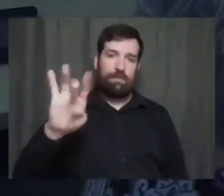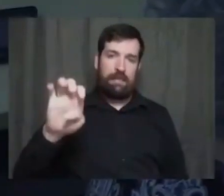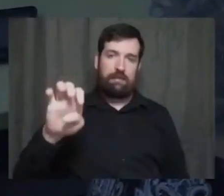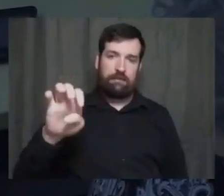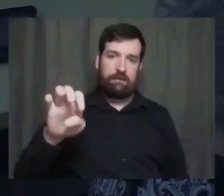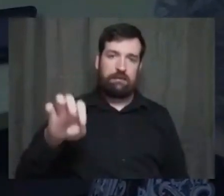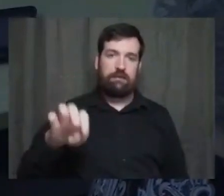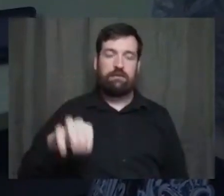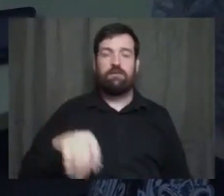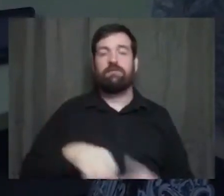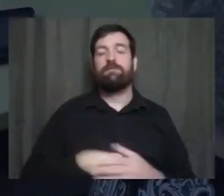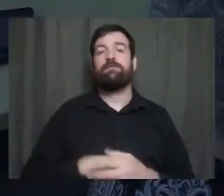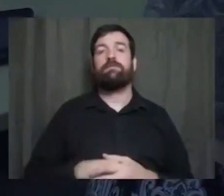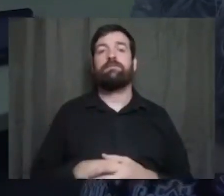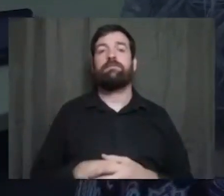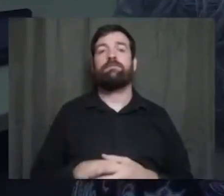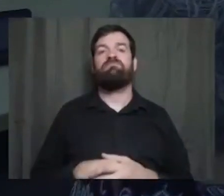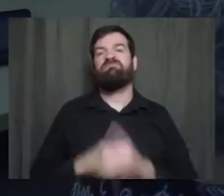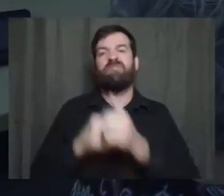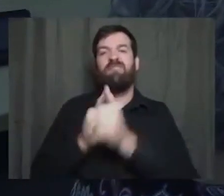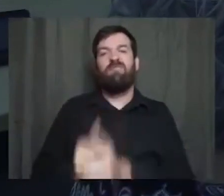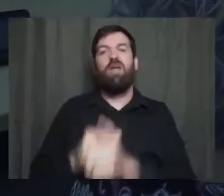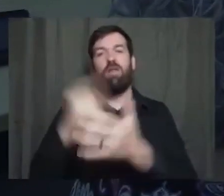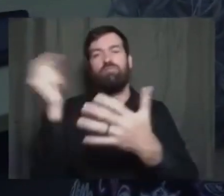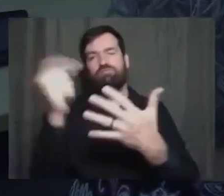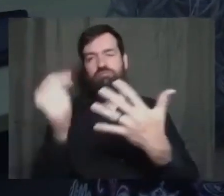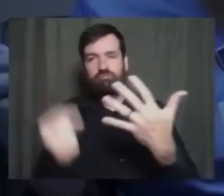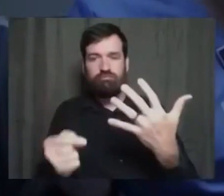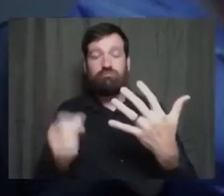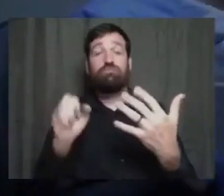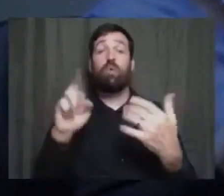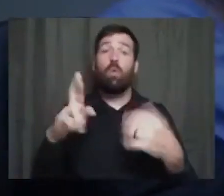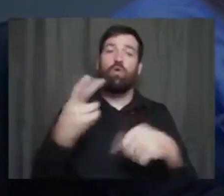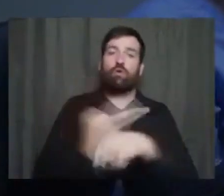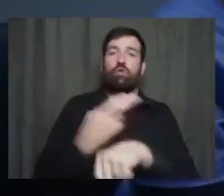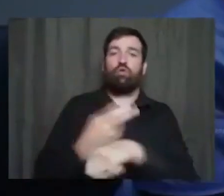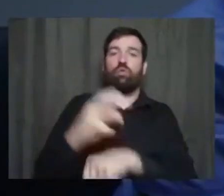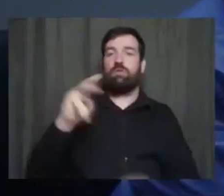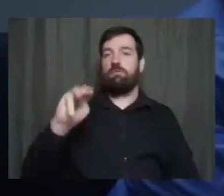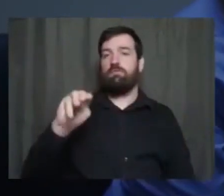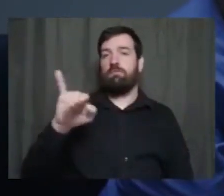kansashealthsystem.com/vaccine and follow the prompts to use MyChart. So